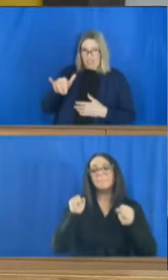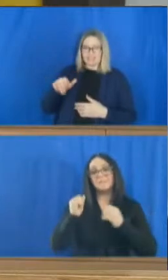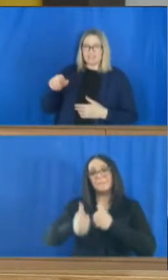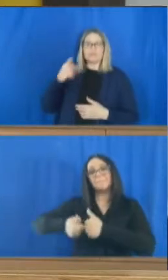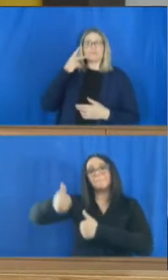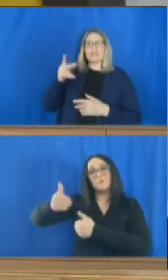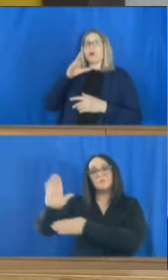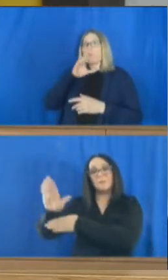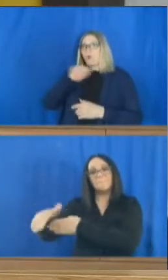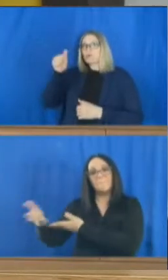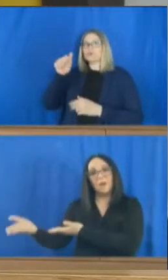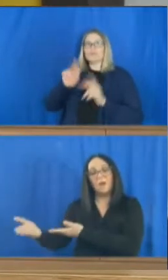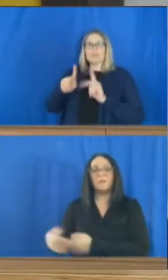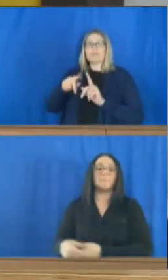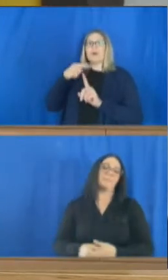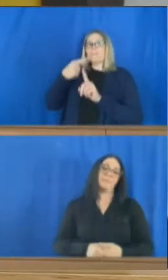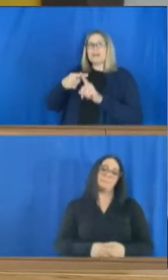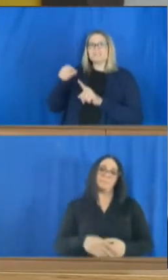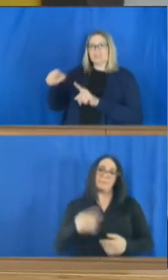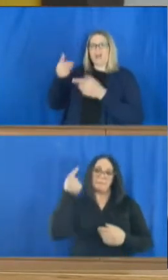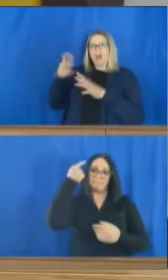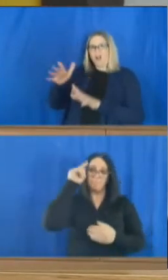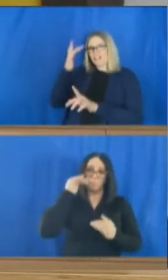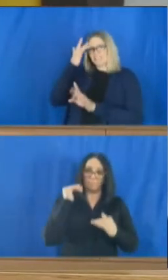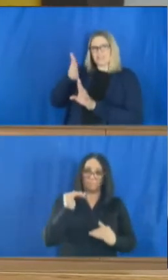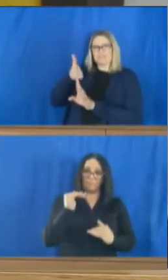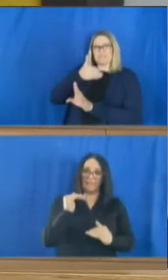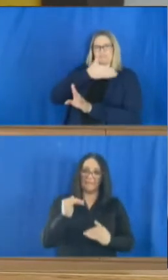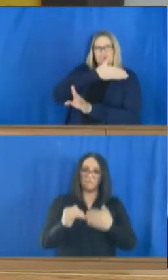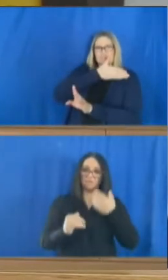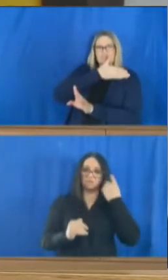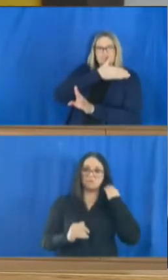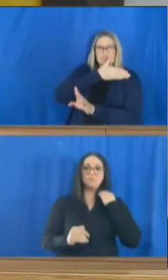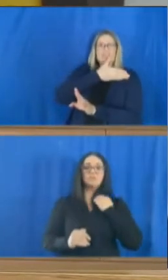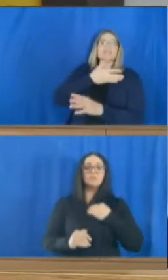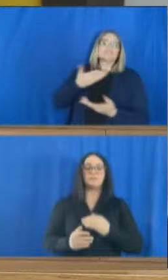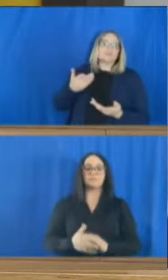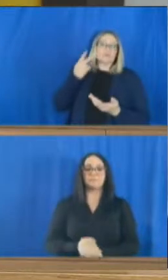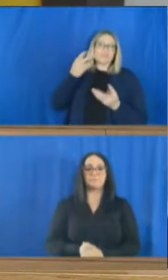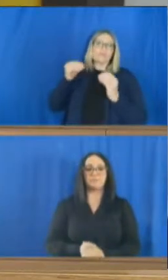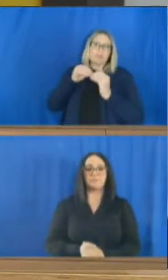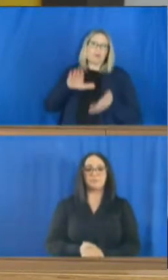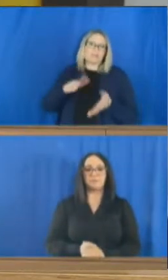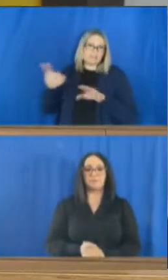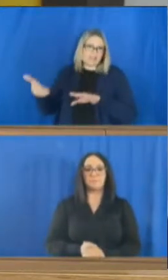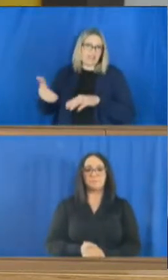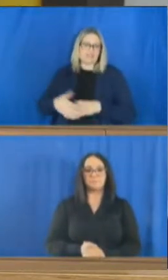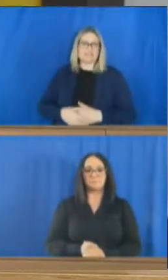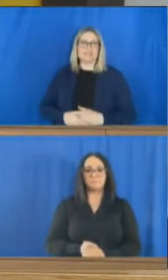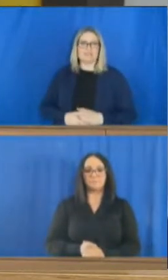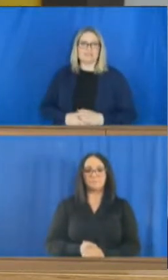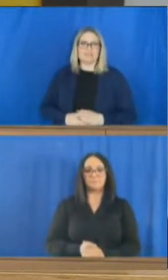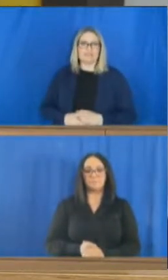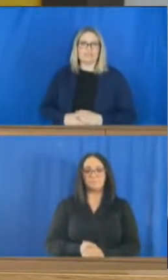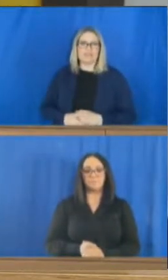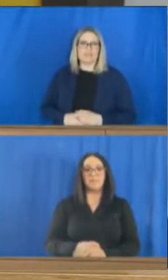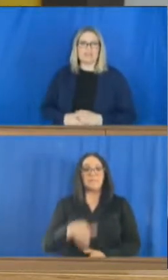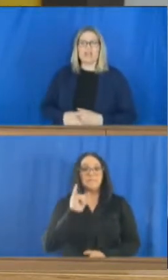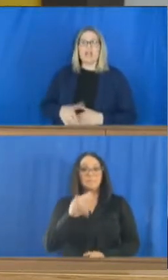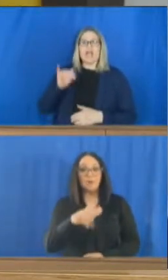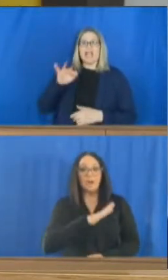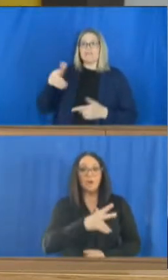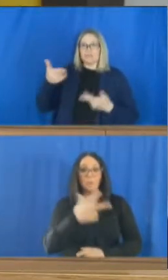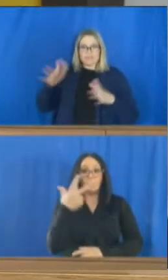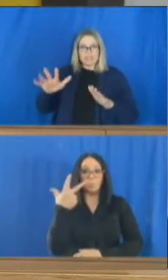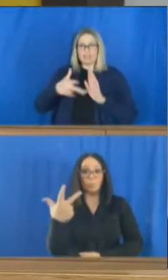hospitalized and having complications and dying are very low, but they increase if you have chronic medical conditions